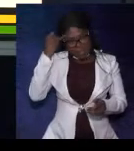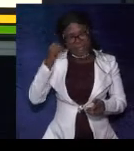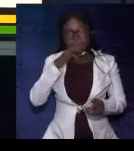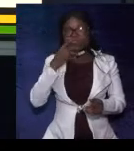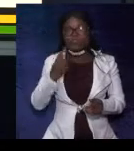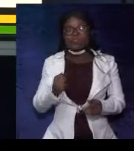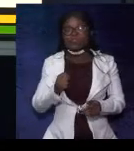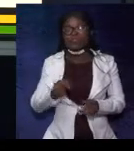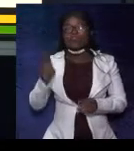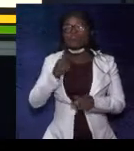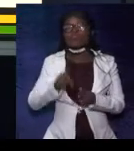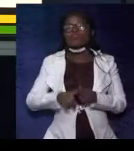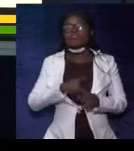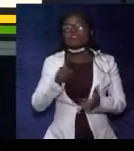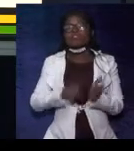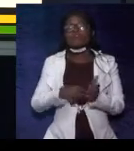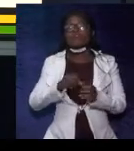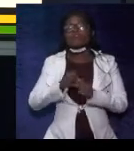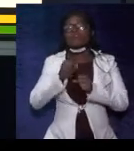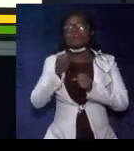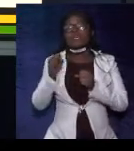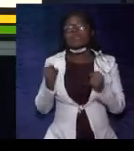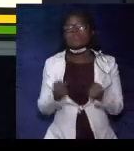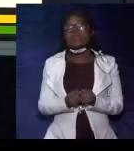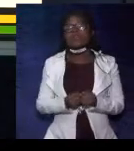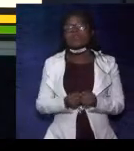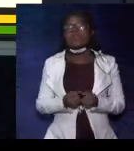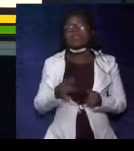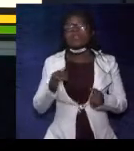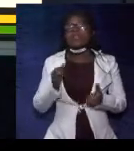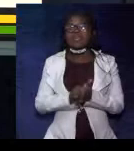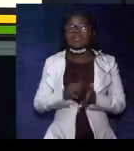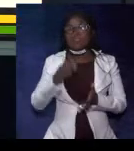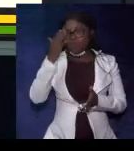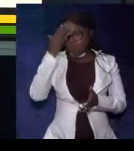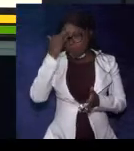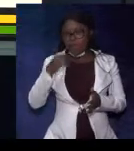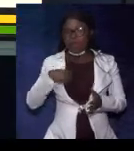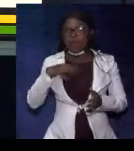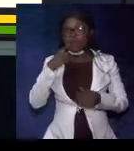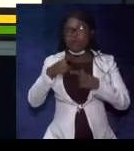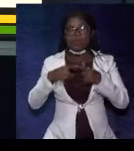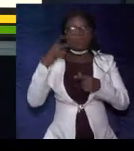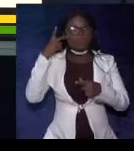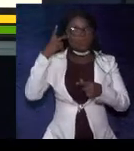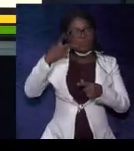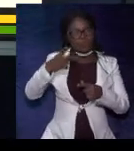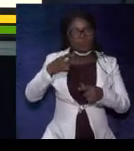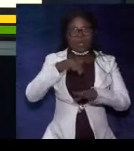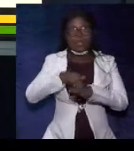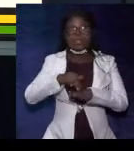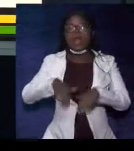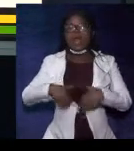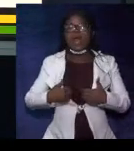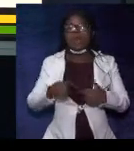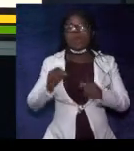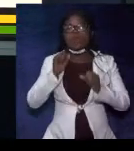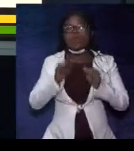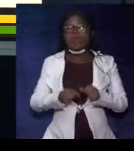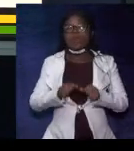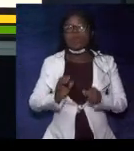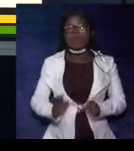why it's very important to study and look at how we can keep farm records to help